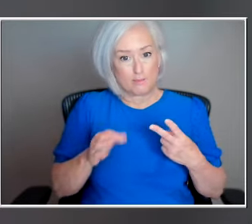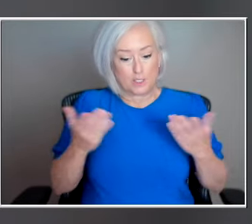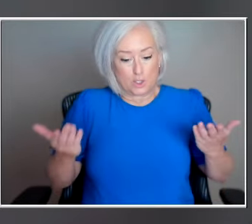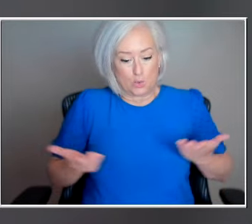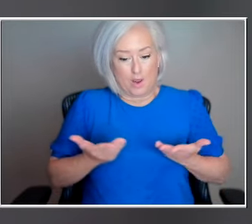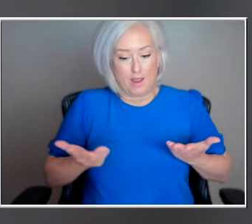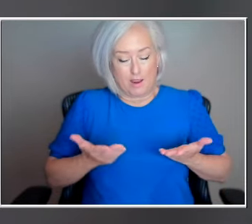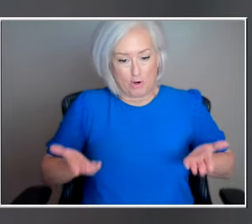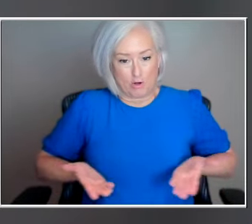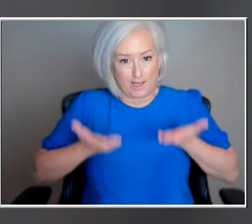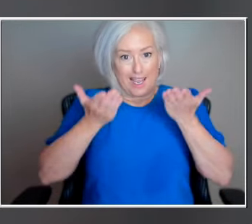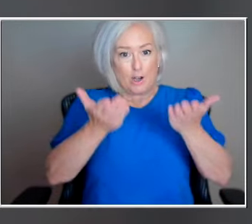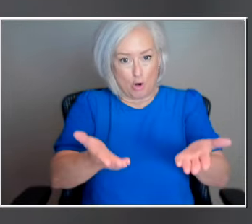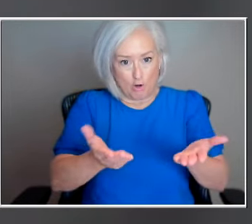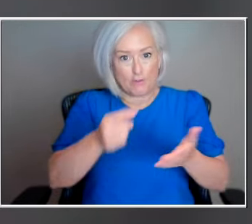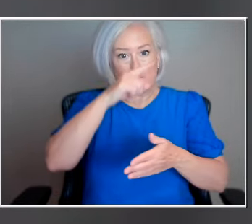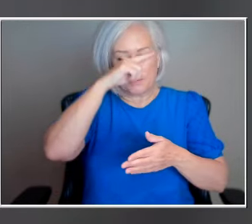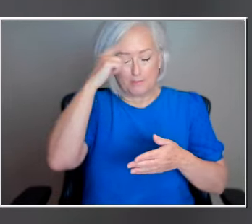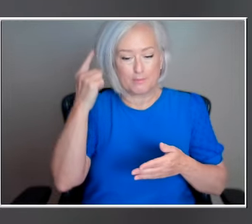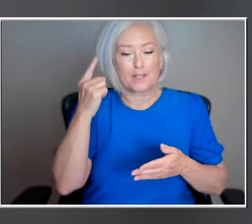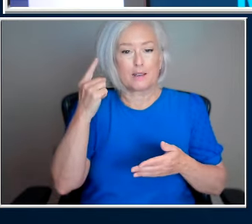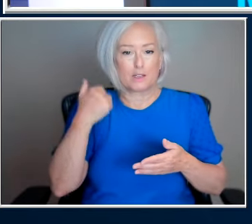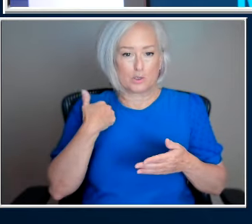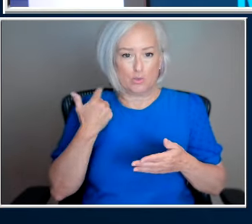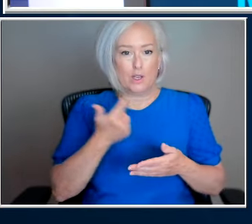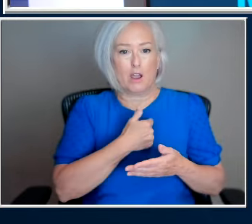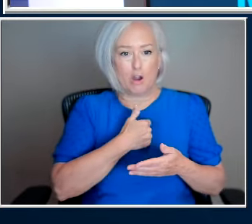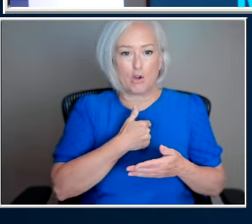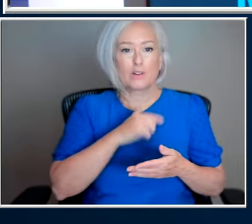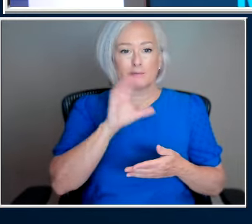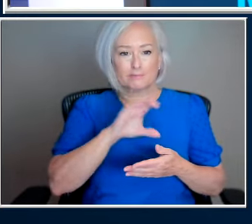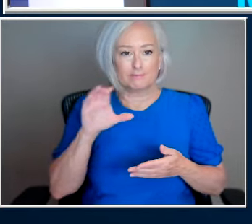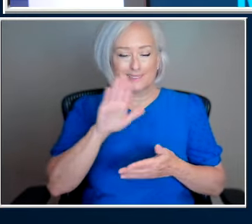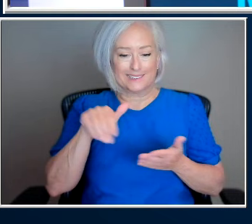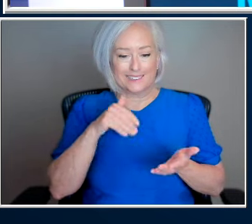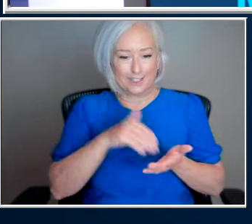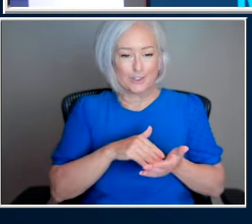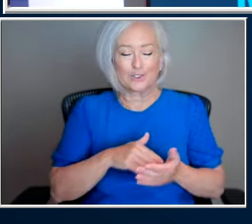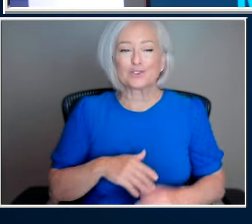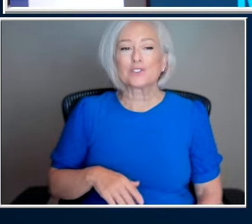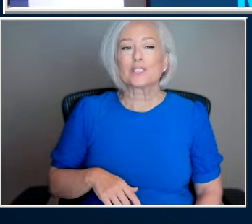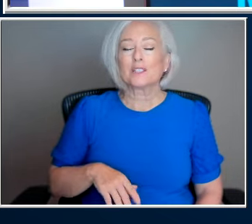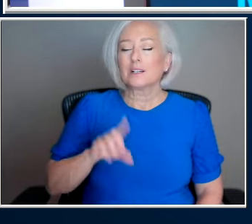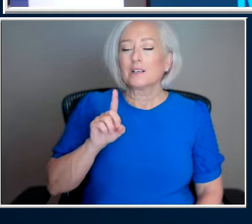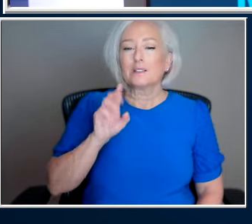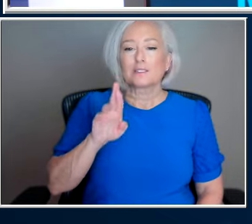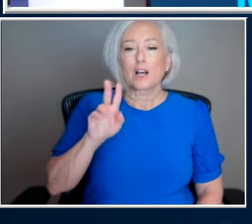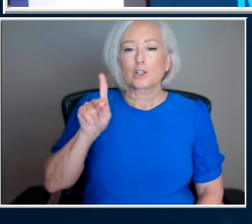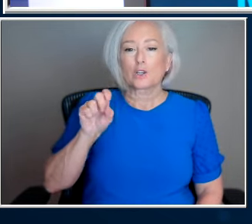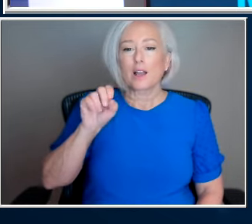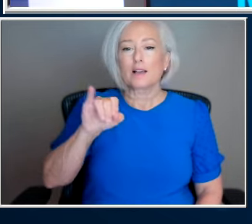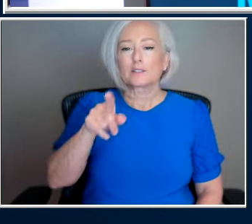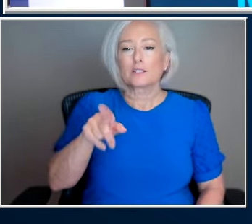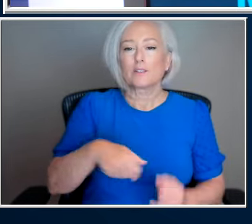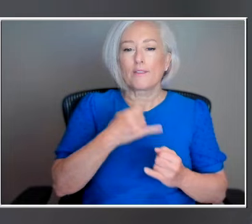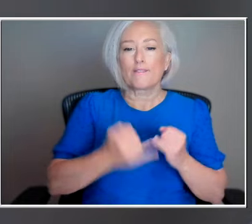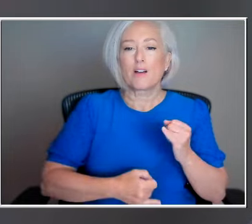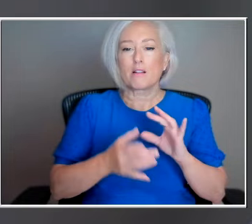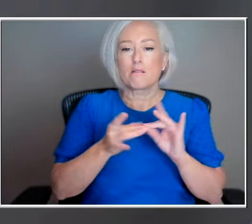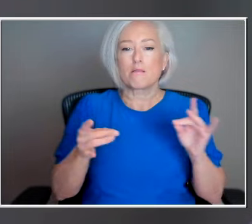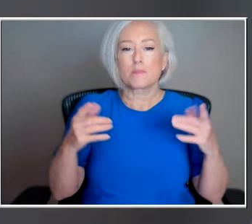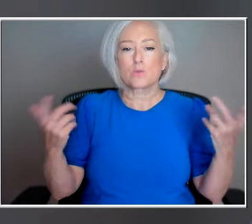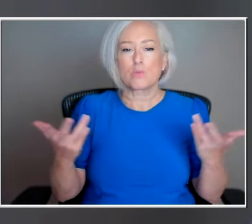a benefit for our cancer patients. Yes, we're glad Ken landed here. Dr. Kasi, what's the big takeaway from our chat today? Yeah, I